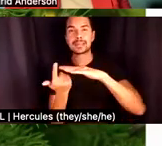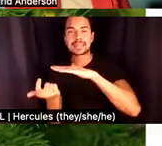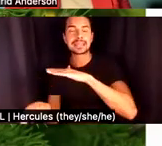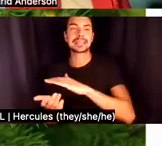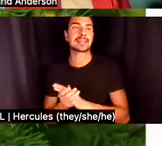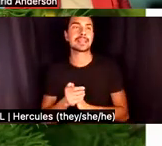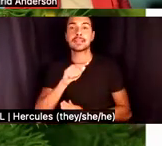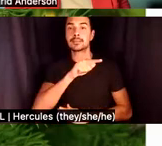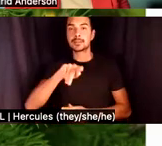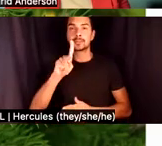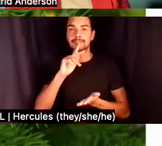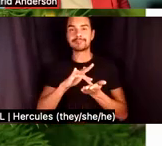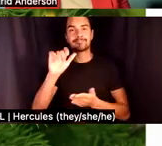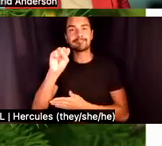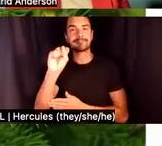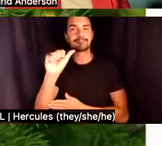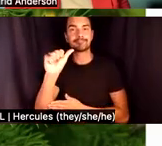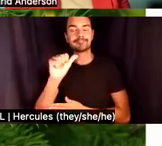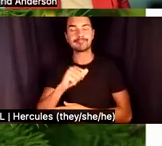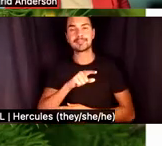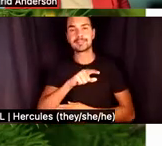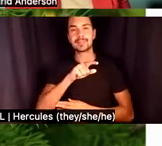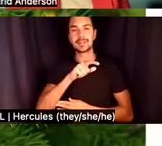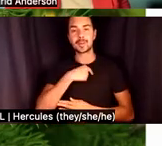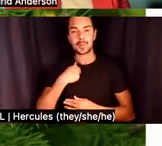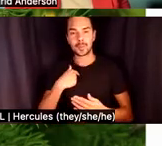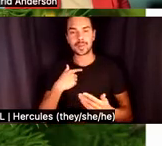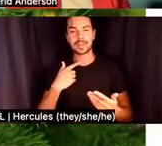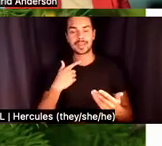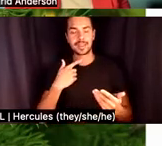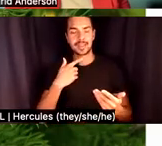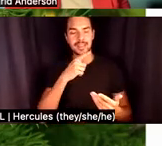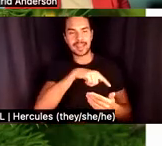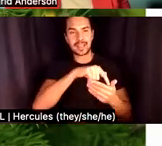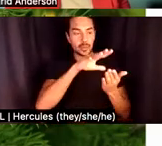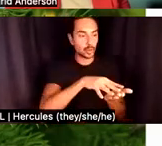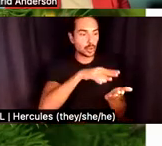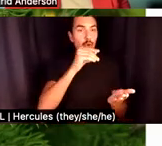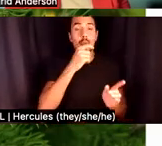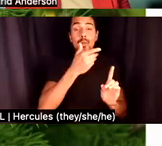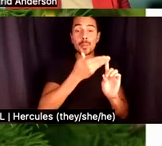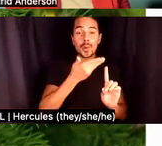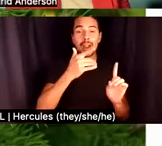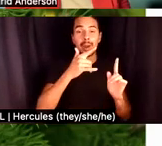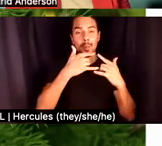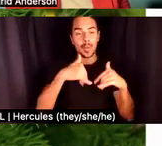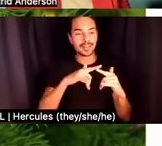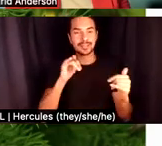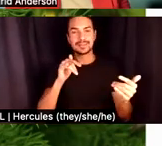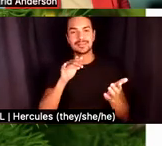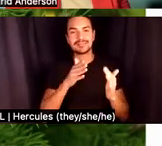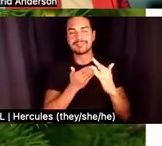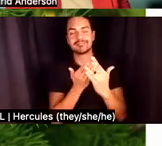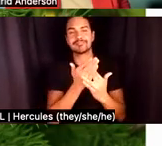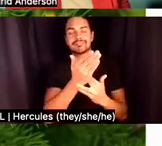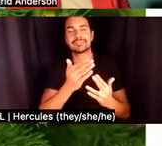that space. It's also where they had to be learning, for those who weren't, or even those who were, that's where we learned about our bodies